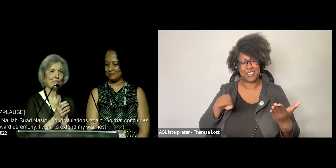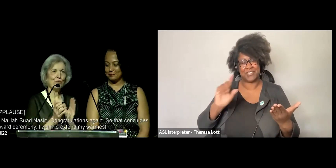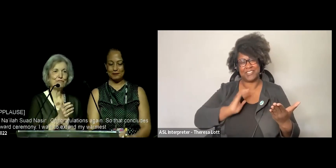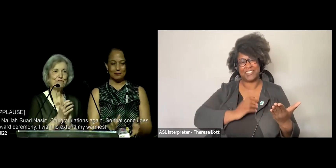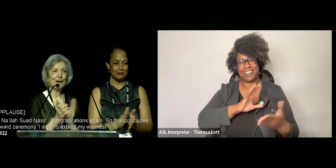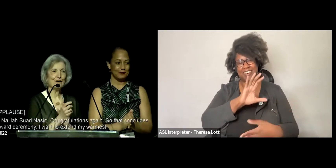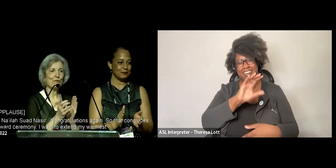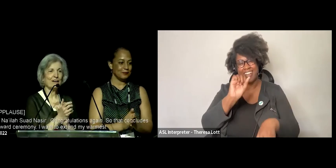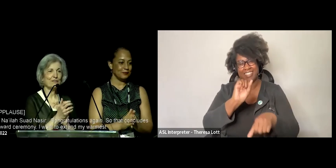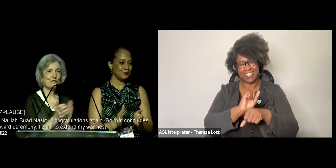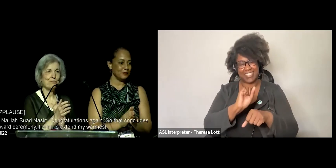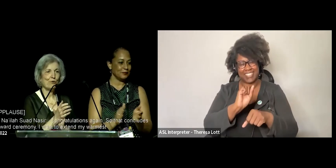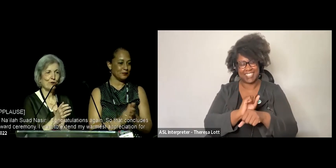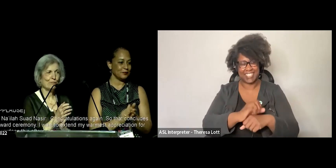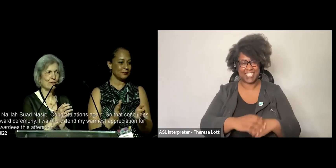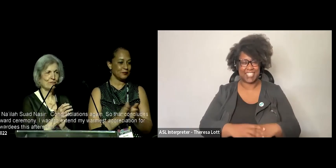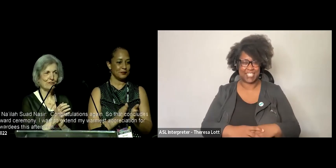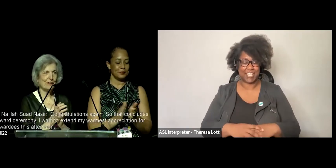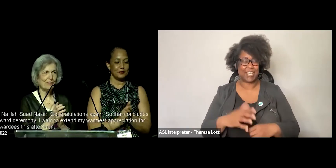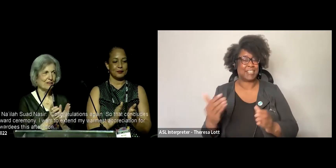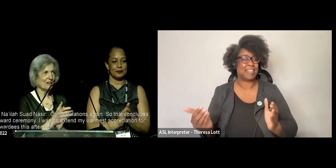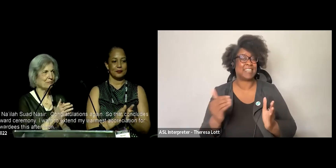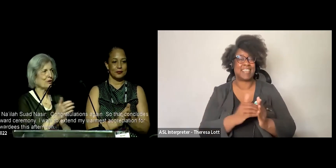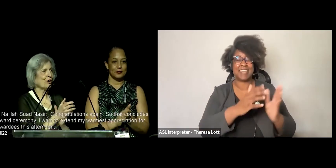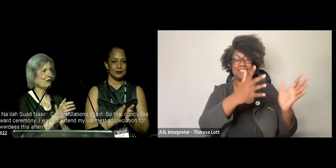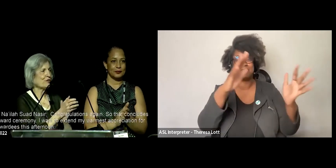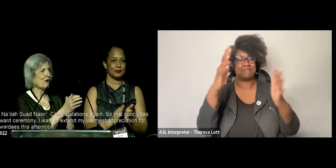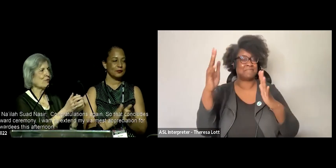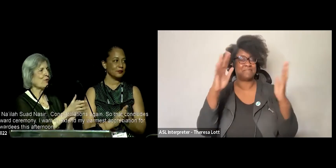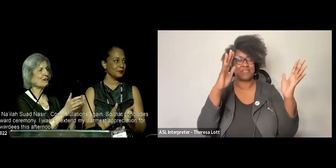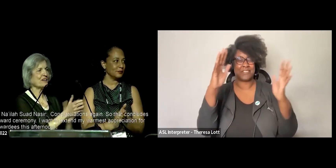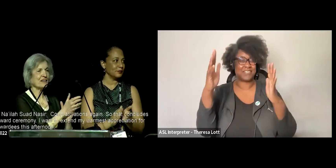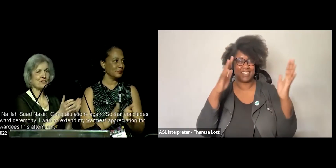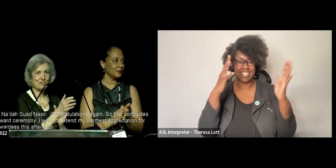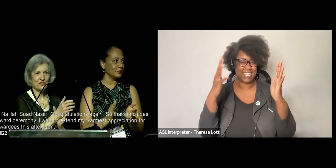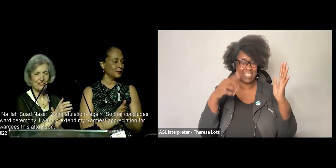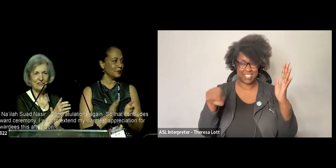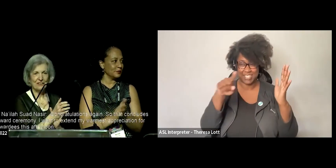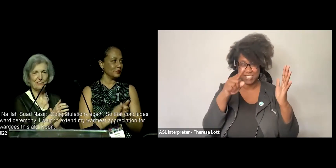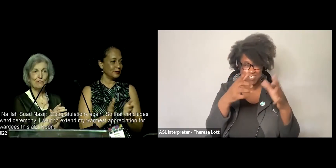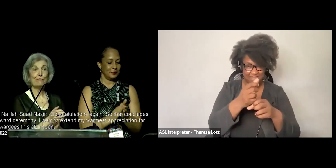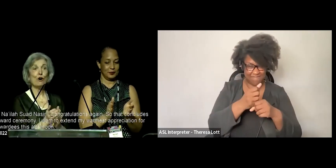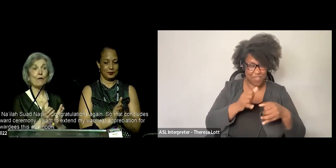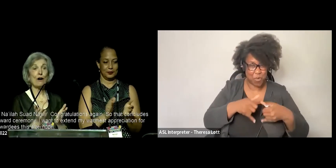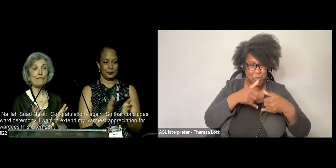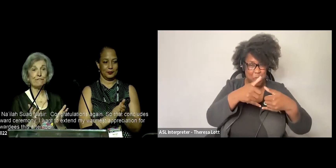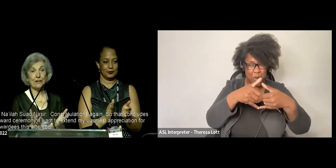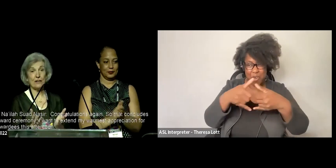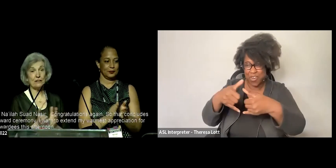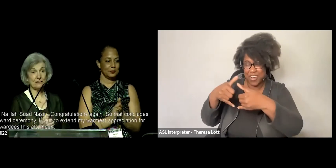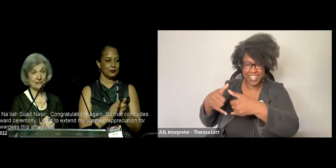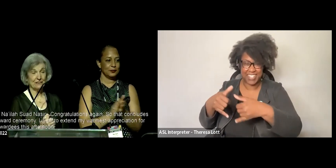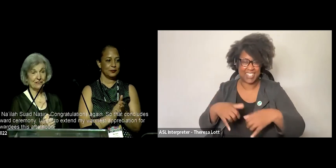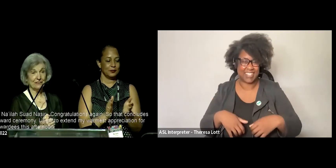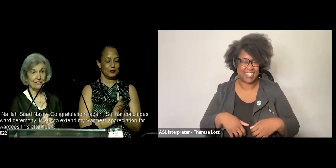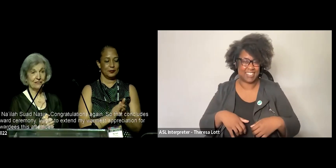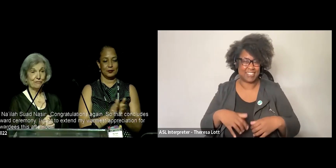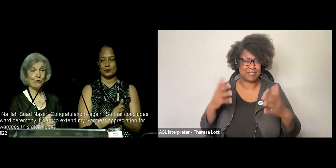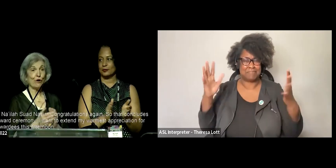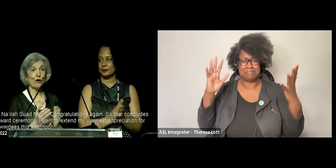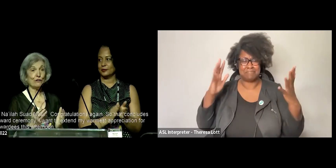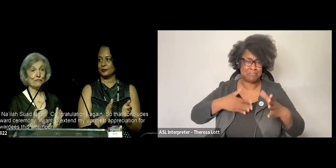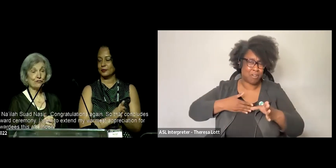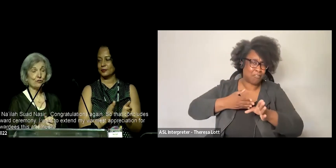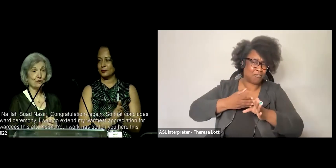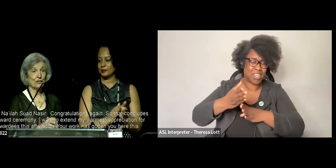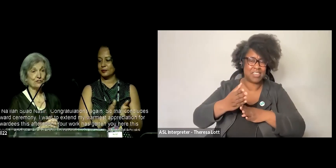So let's give one final round of applause for our awardees, for our field,